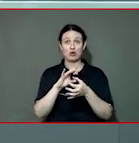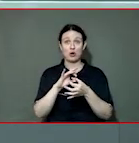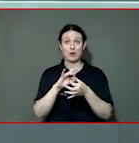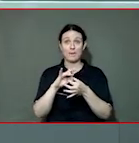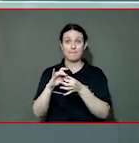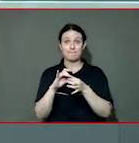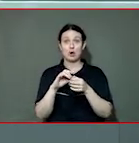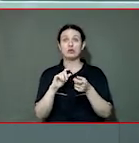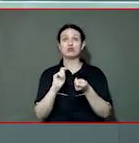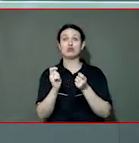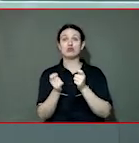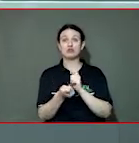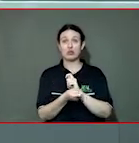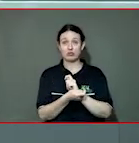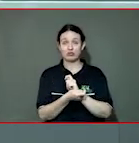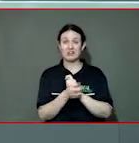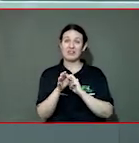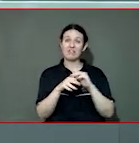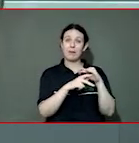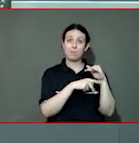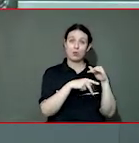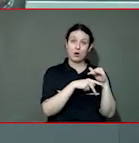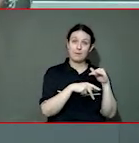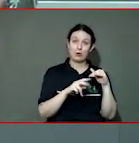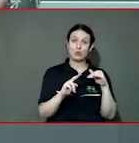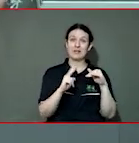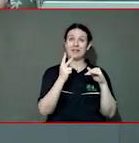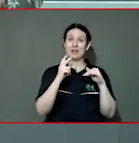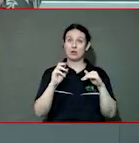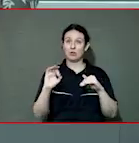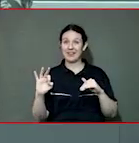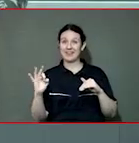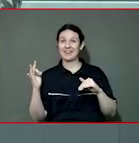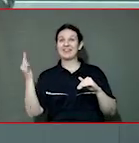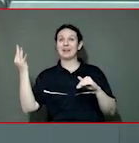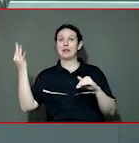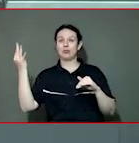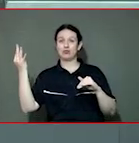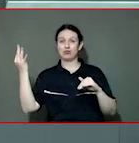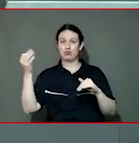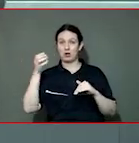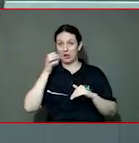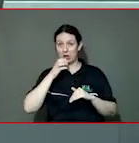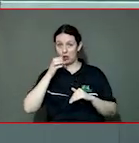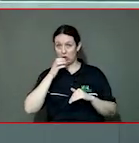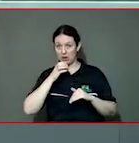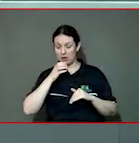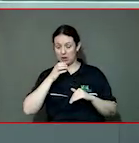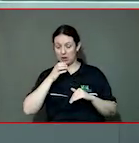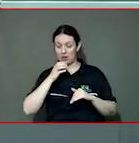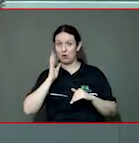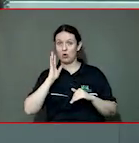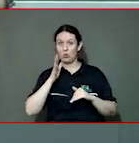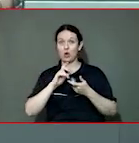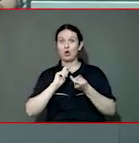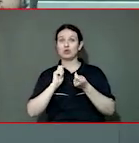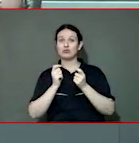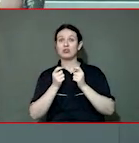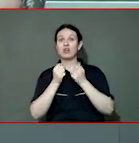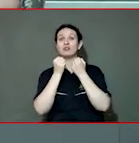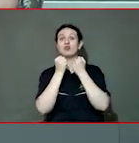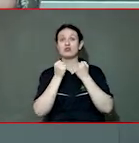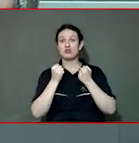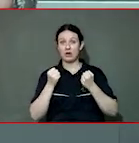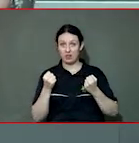when you have a primary, a secondary, or a tertiary alcohol, then you change the strength of